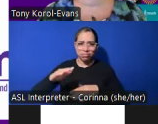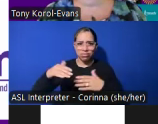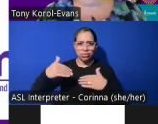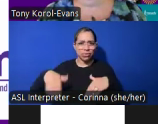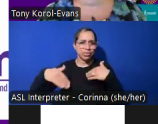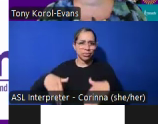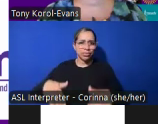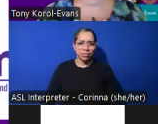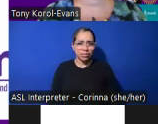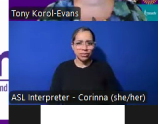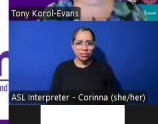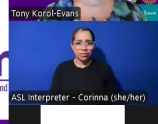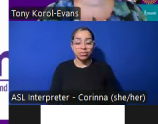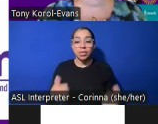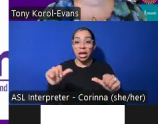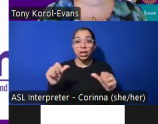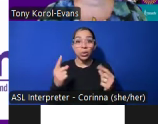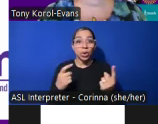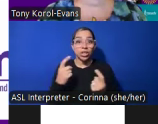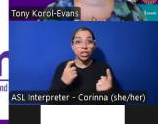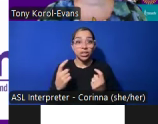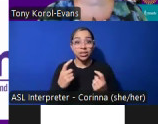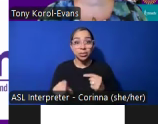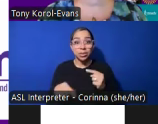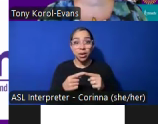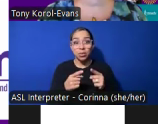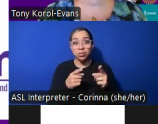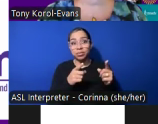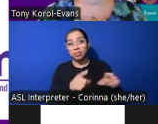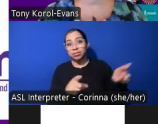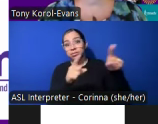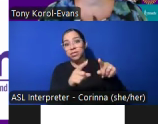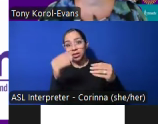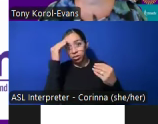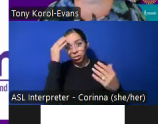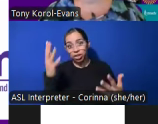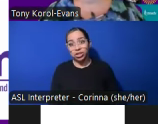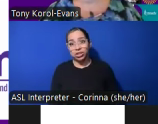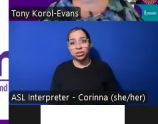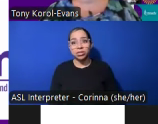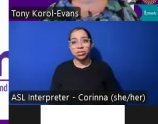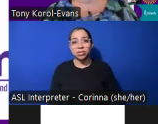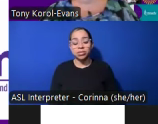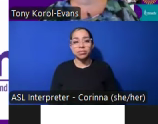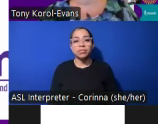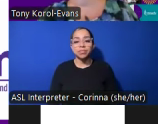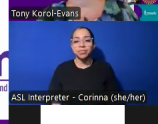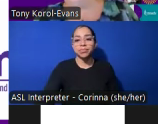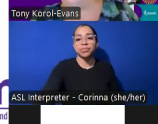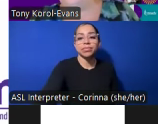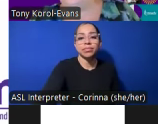Any questions about that? We're going to go to the next